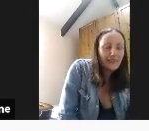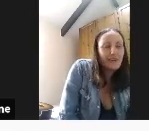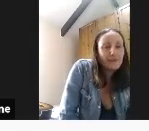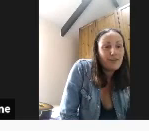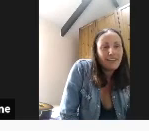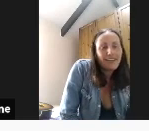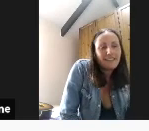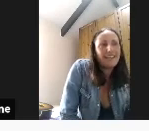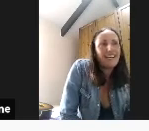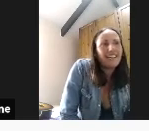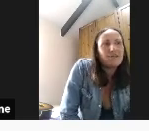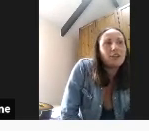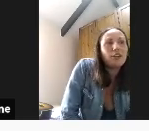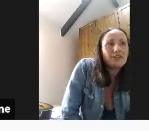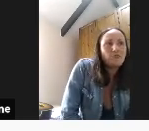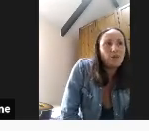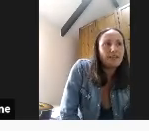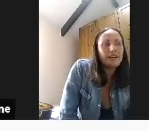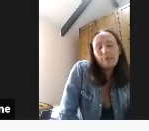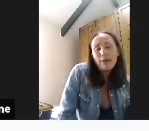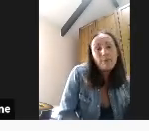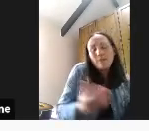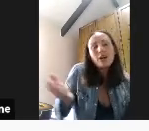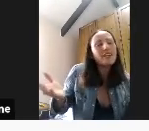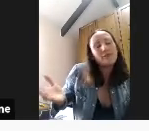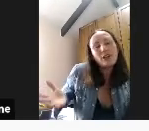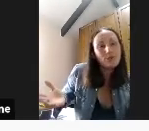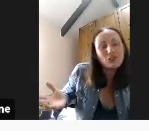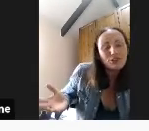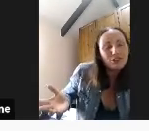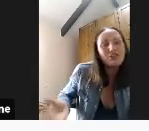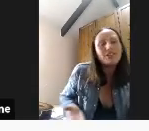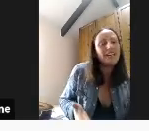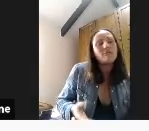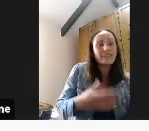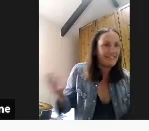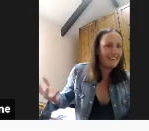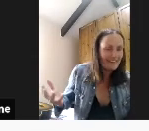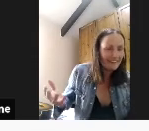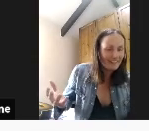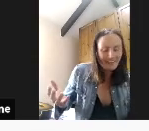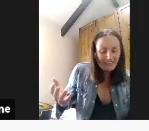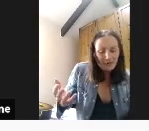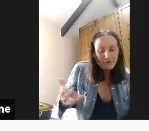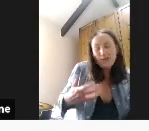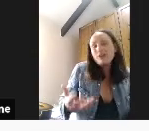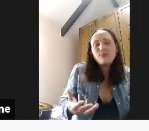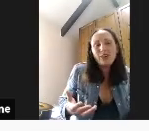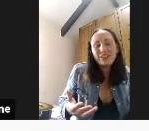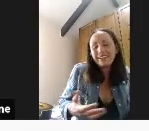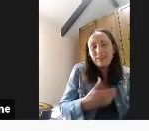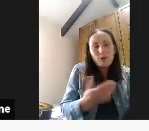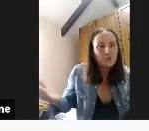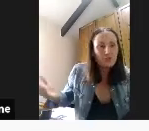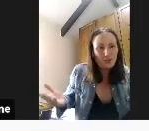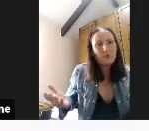training as a farmer and realizing as we lost our main market for our produce, that we then needed to find a new